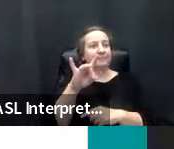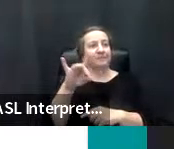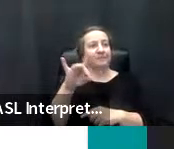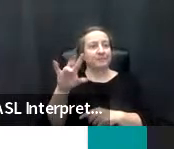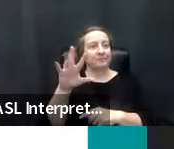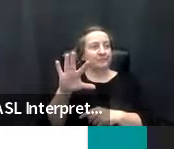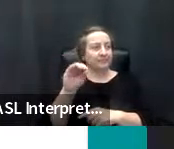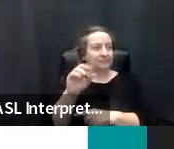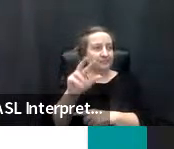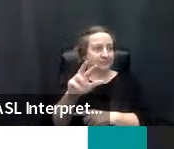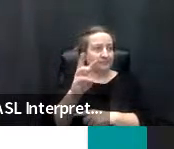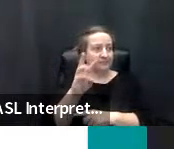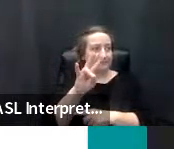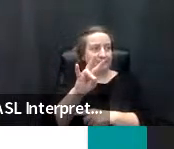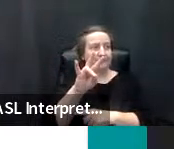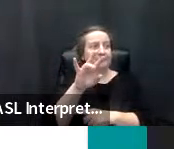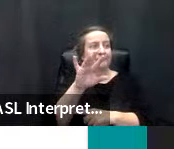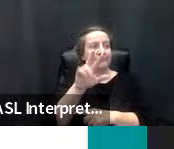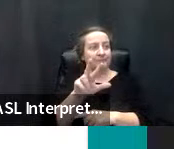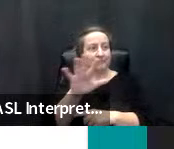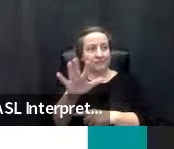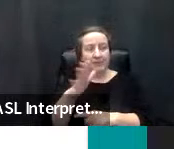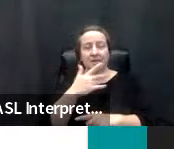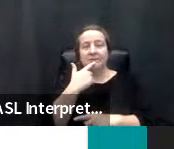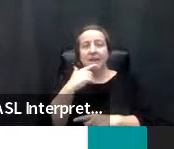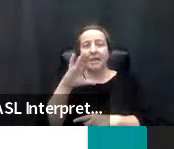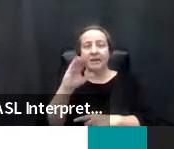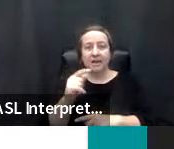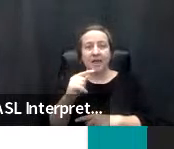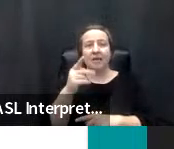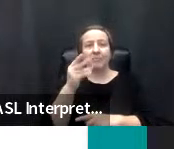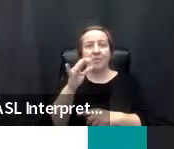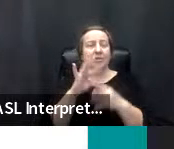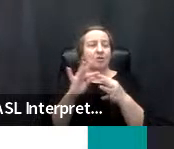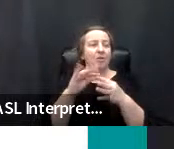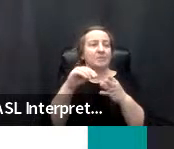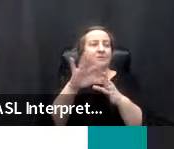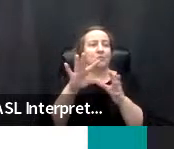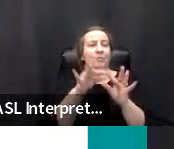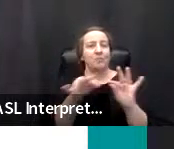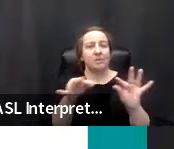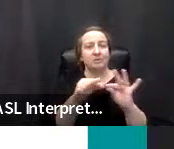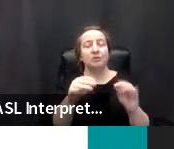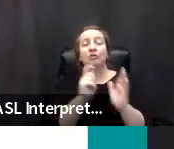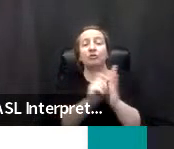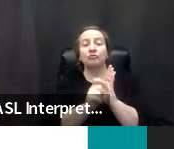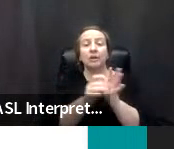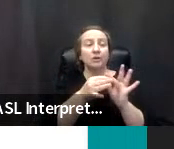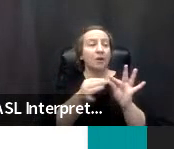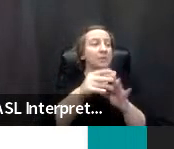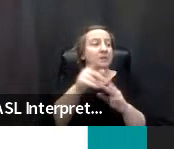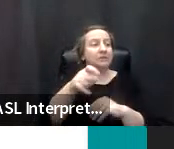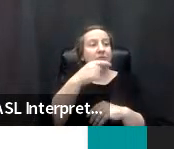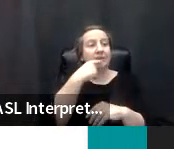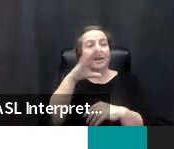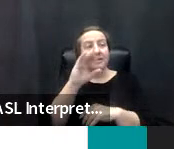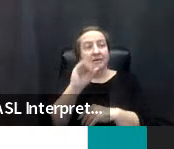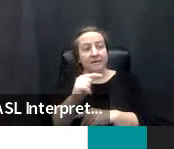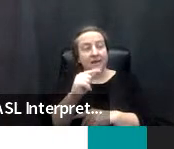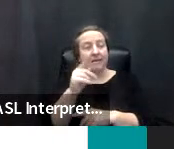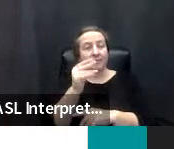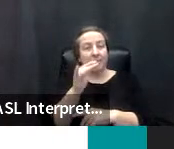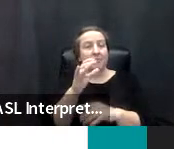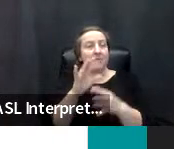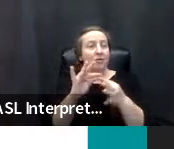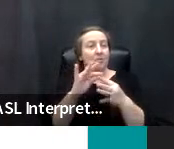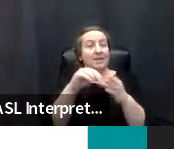1-888-503-6735. Please state CAG Public Comment in your message. Written comments need to explicitly say CAG Public Comment in the subject line or in the